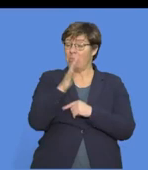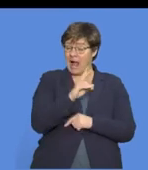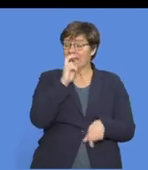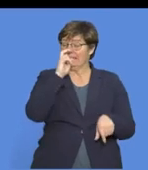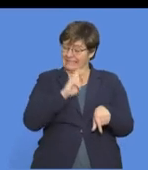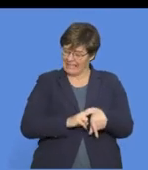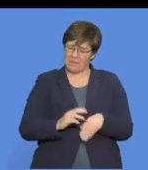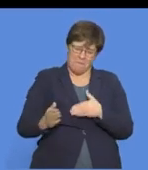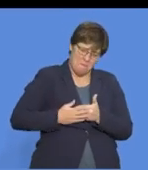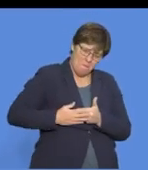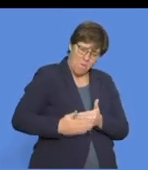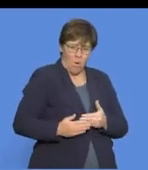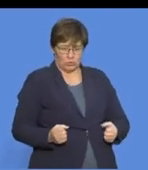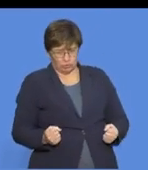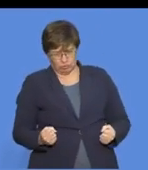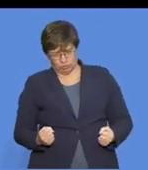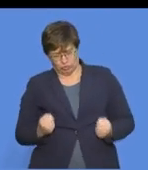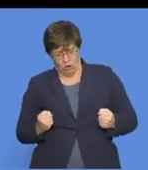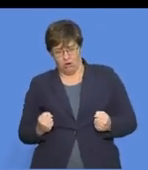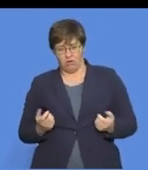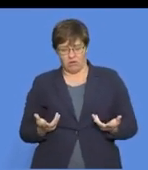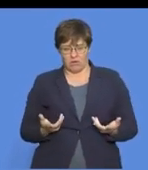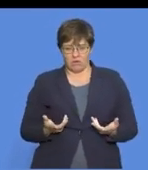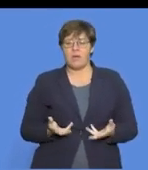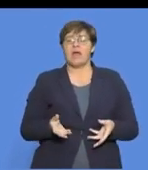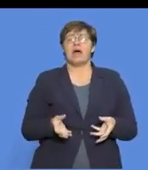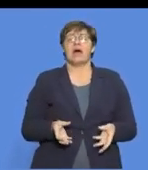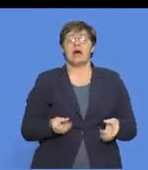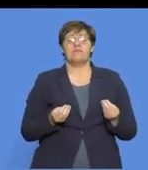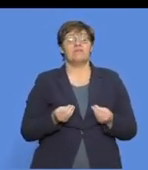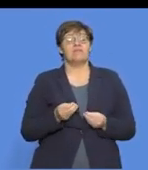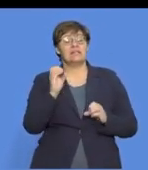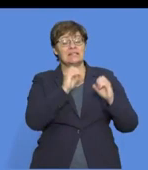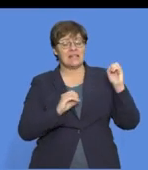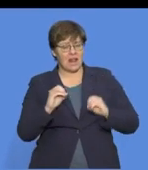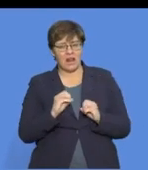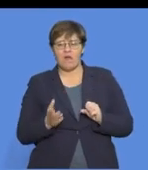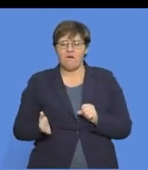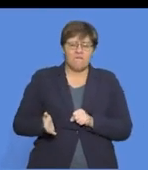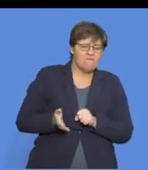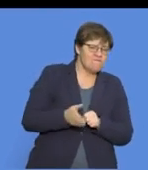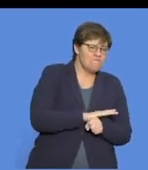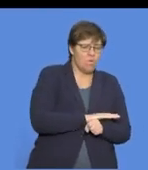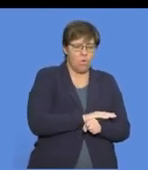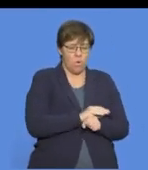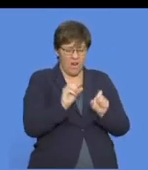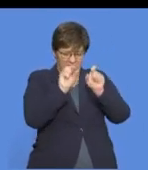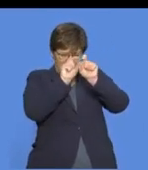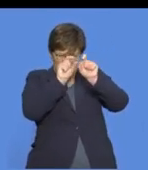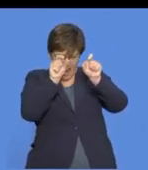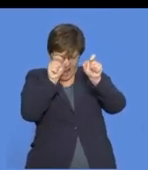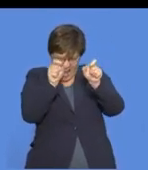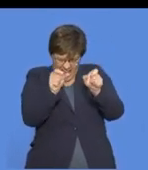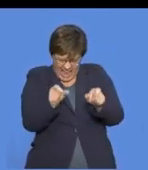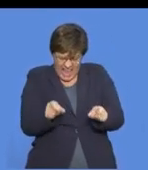to support it, we can have cells where the entire cell wall is extra thick, and this is